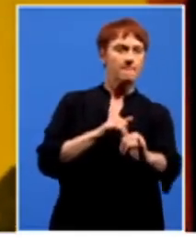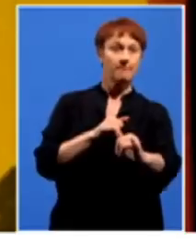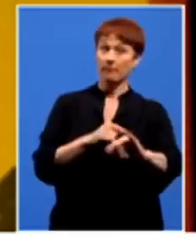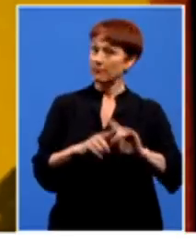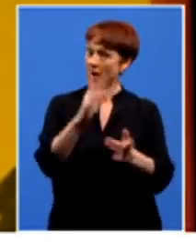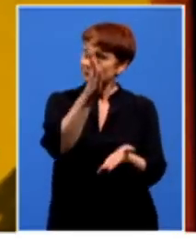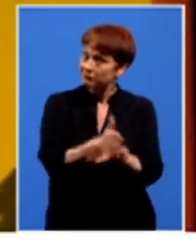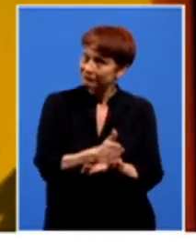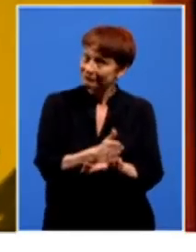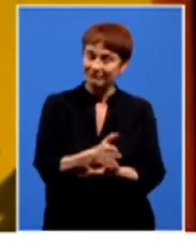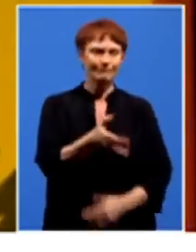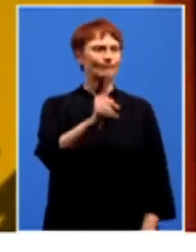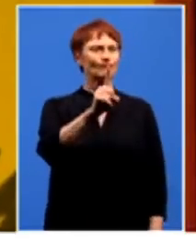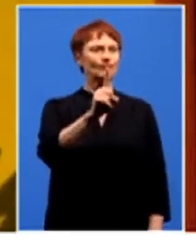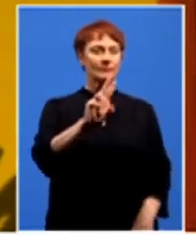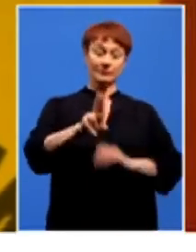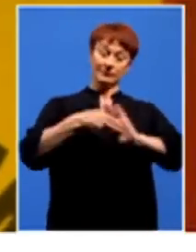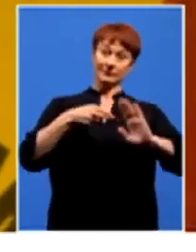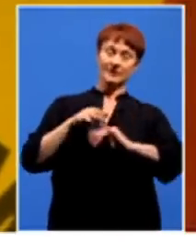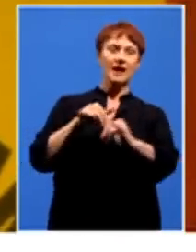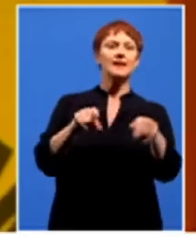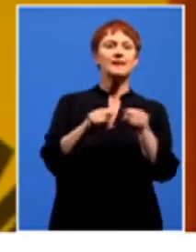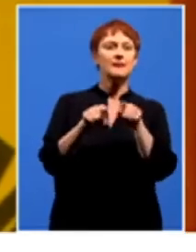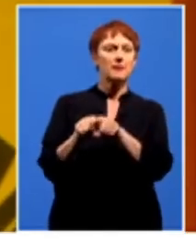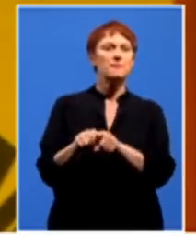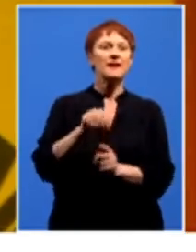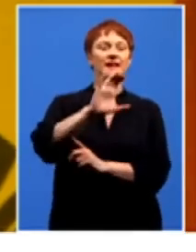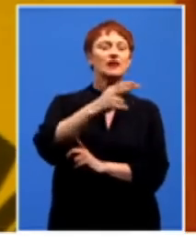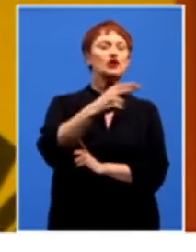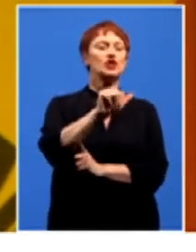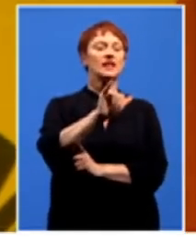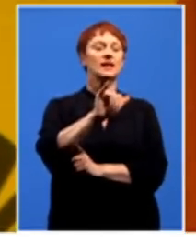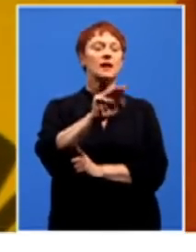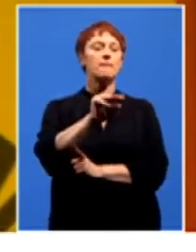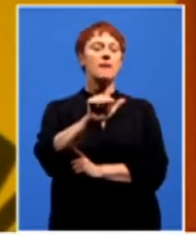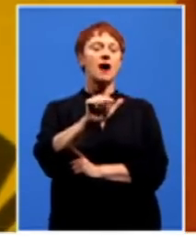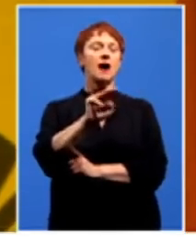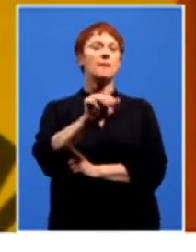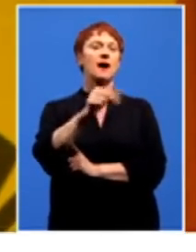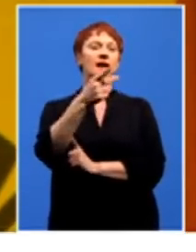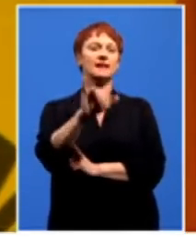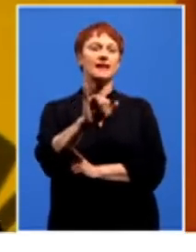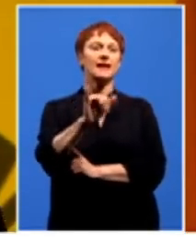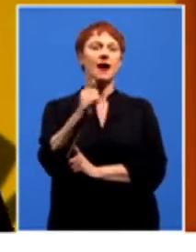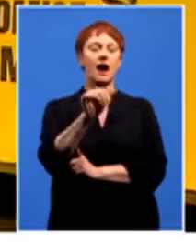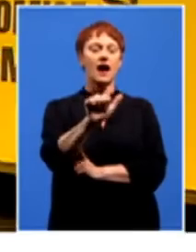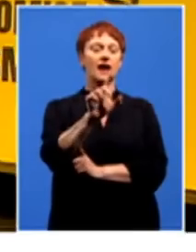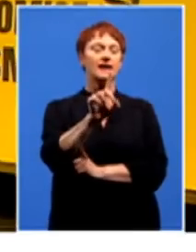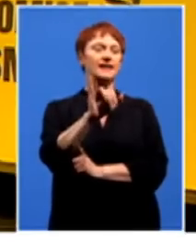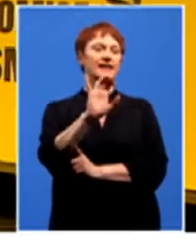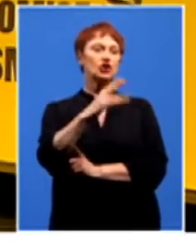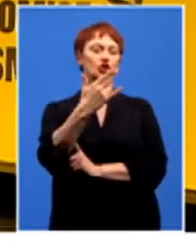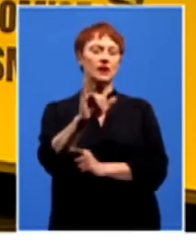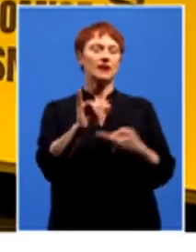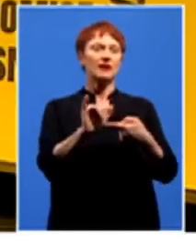not necessarily be untrue, but as Chimamanda Ngozi Adichie says, you must be careful of a single story. They confirm one narrative about